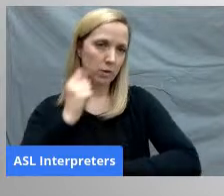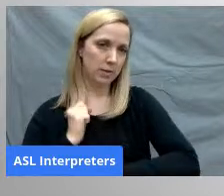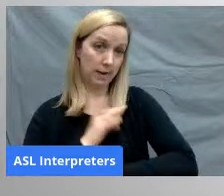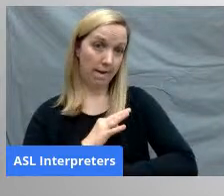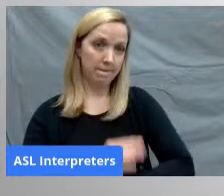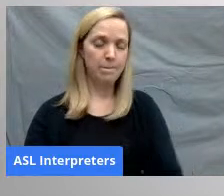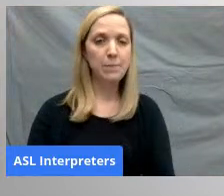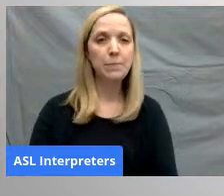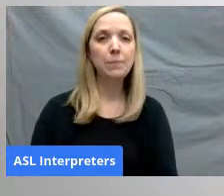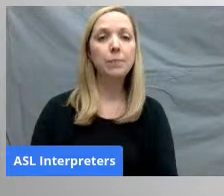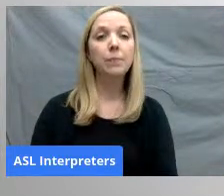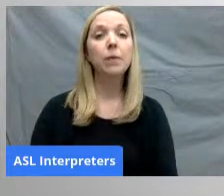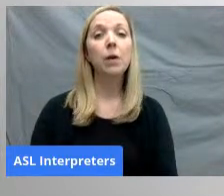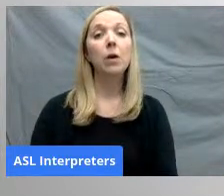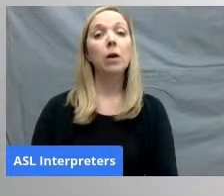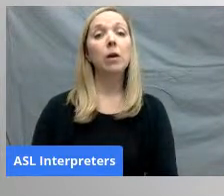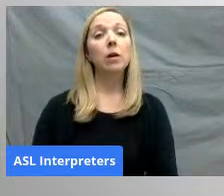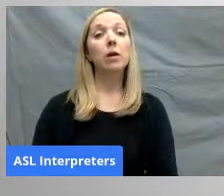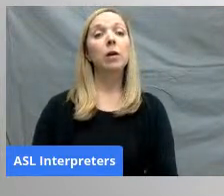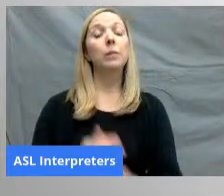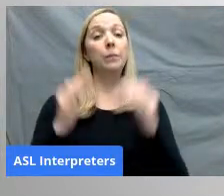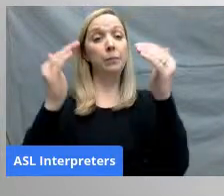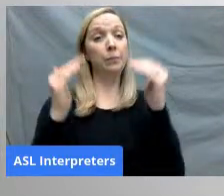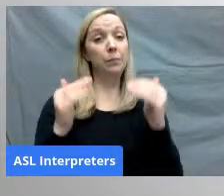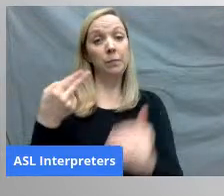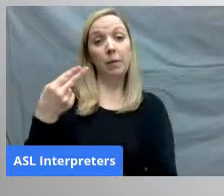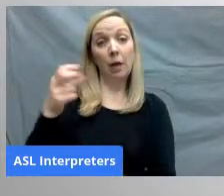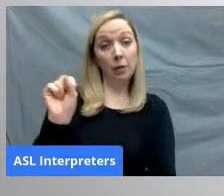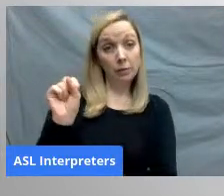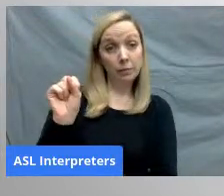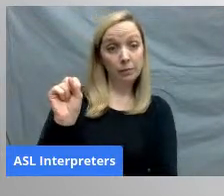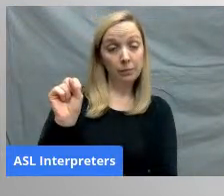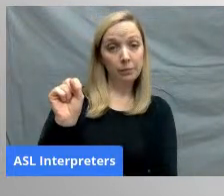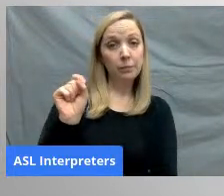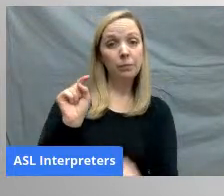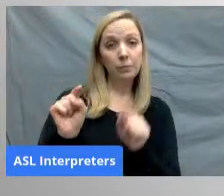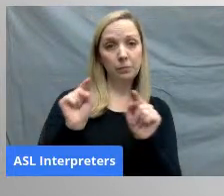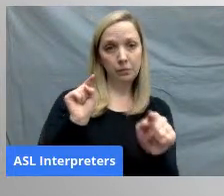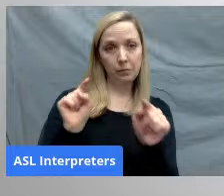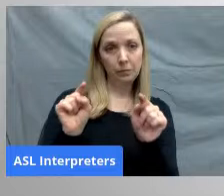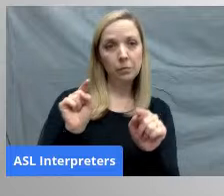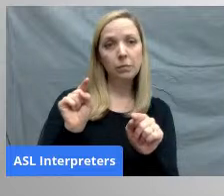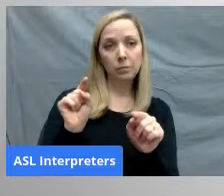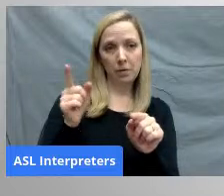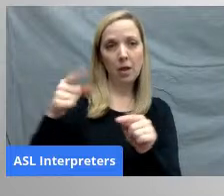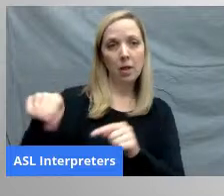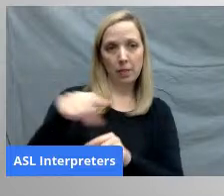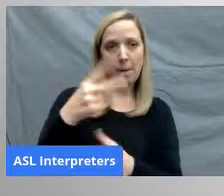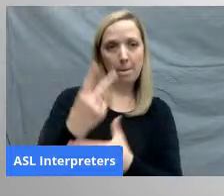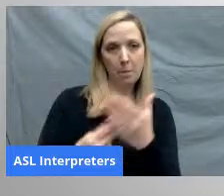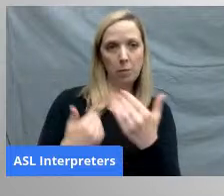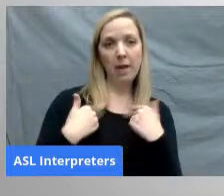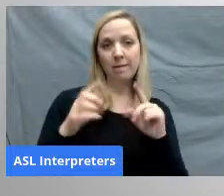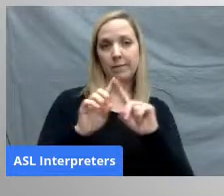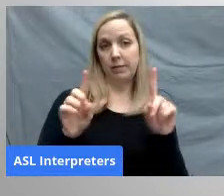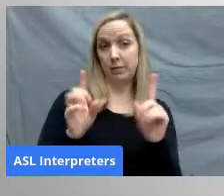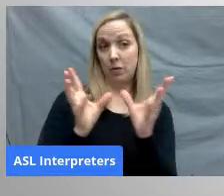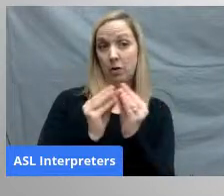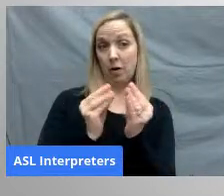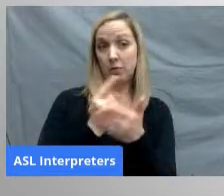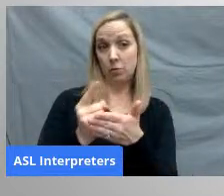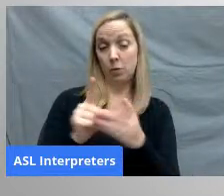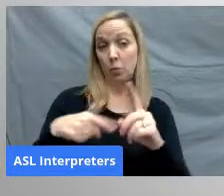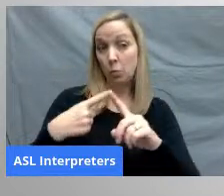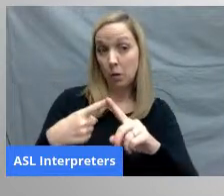As it relates to high school, our high schools will have a different conference week in the month of